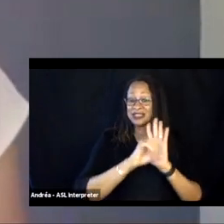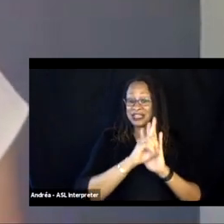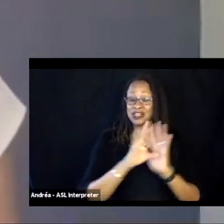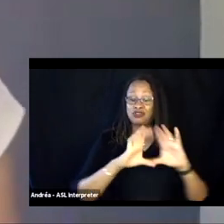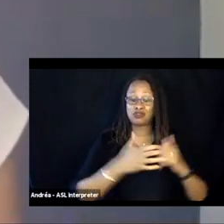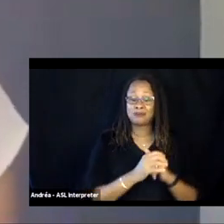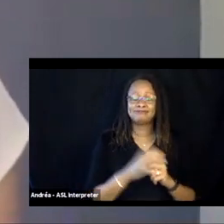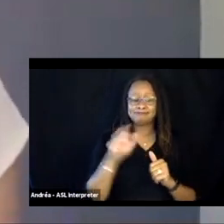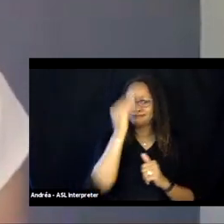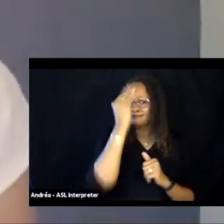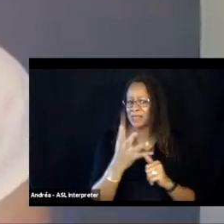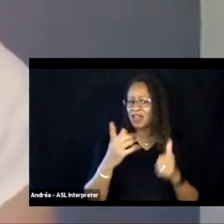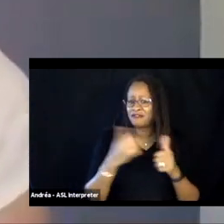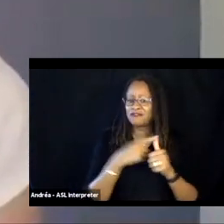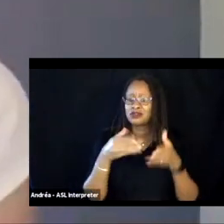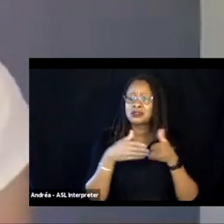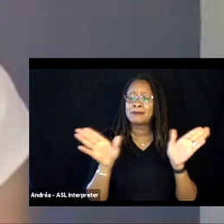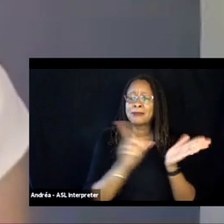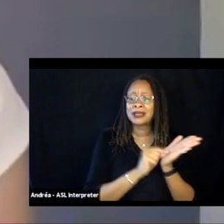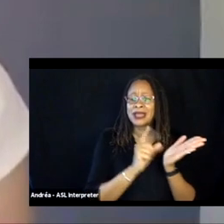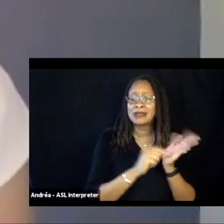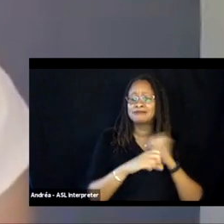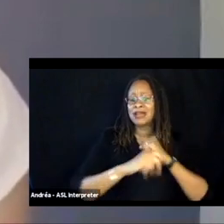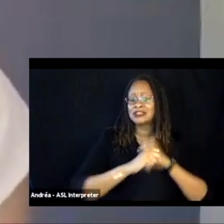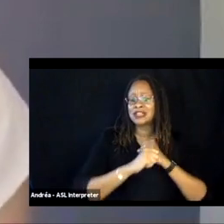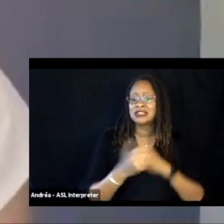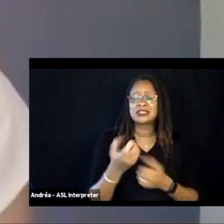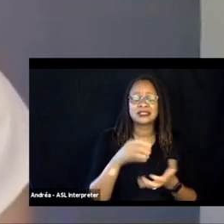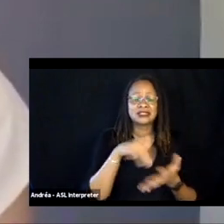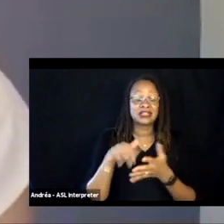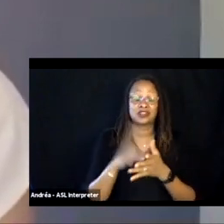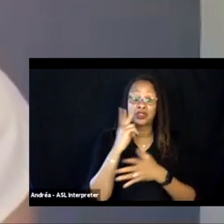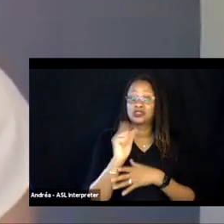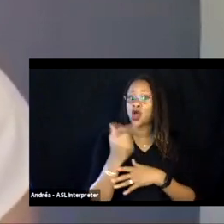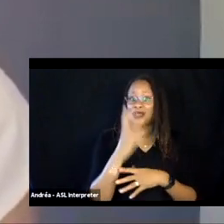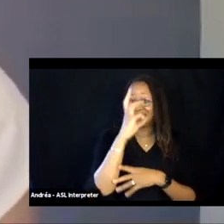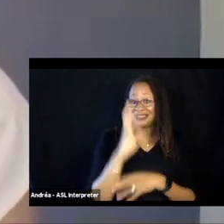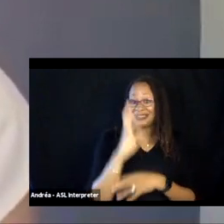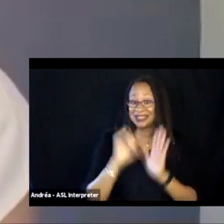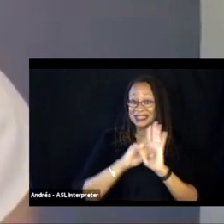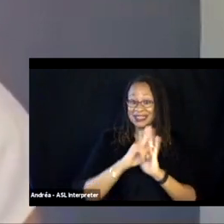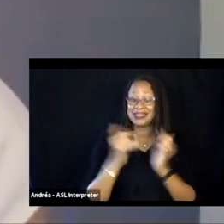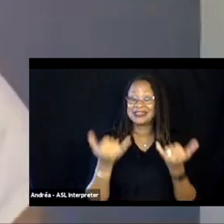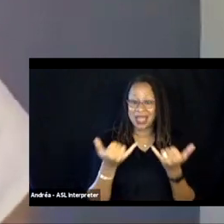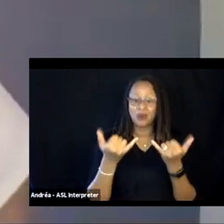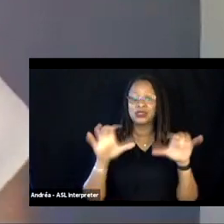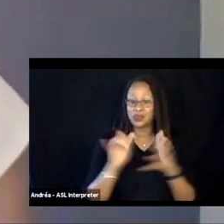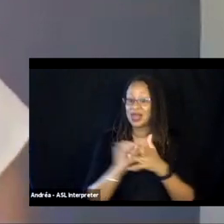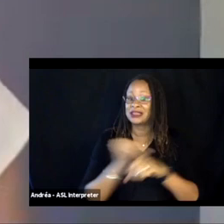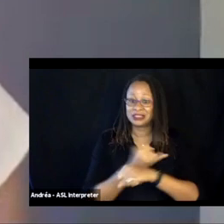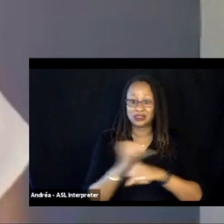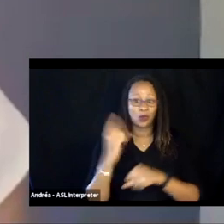note that this is the very first public advertising study that actually looks at all 6 of these identities, as we now do at the Institute. So